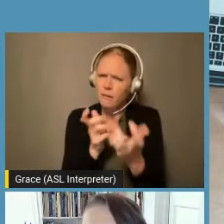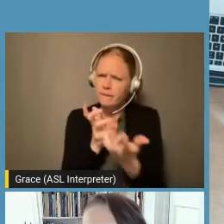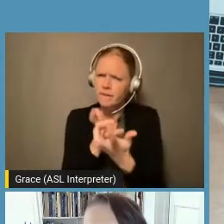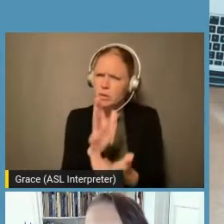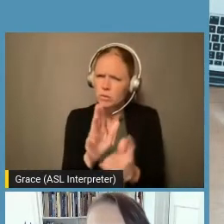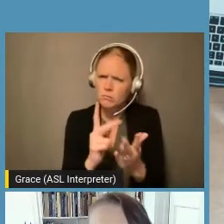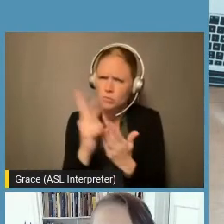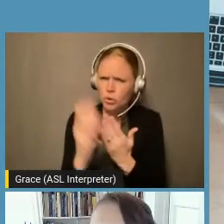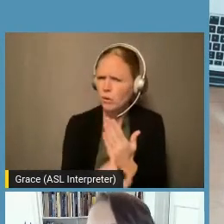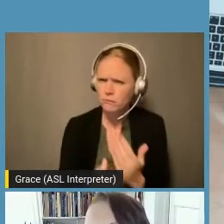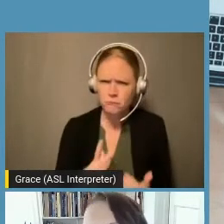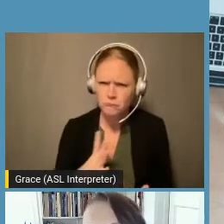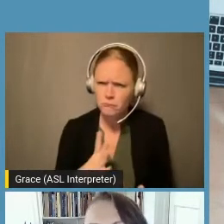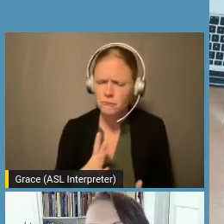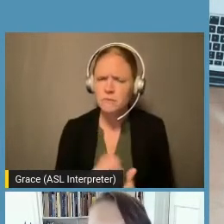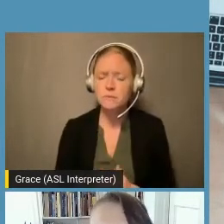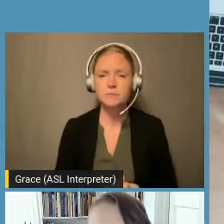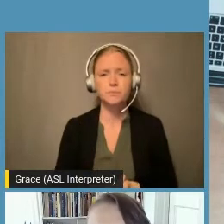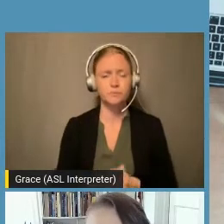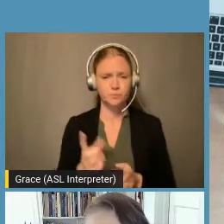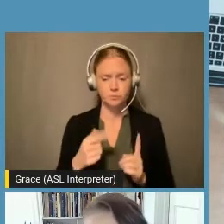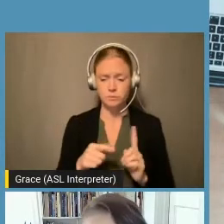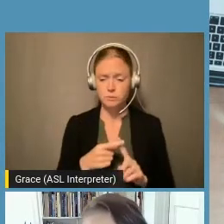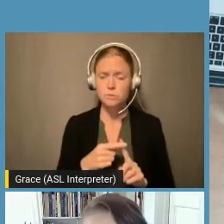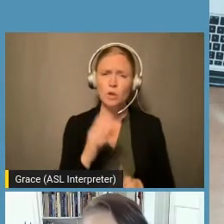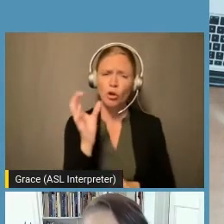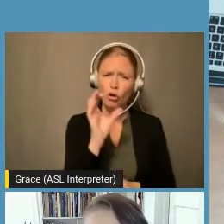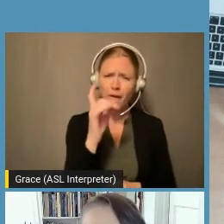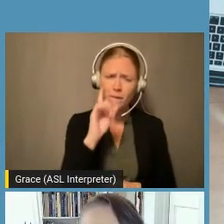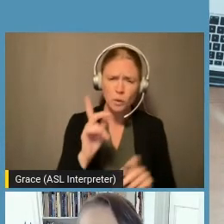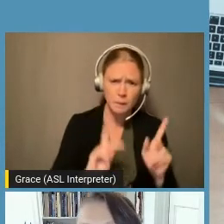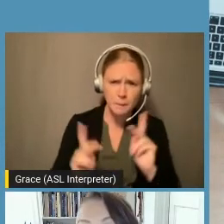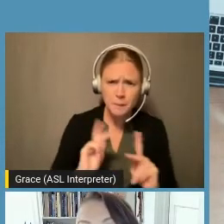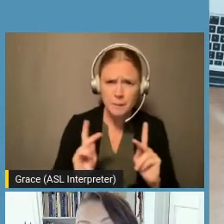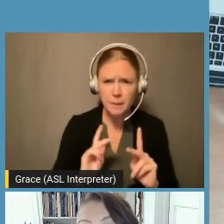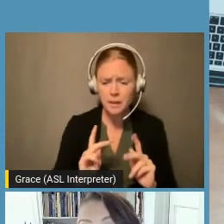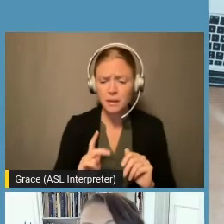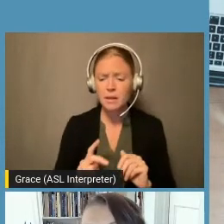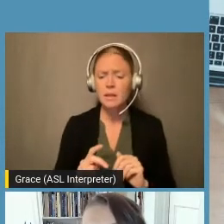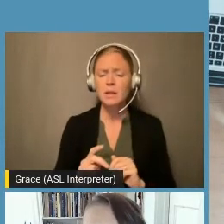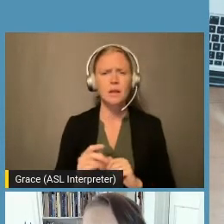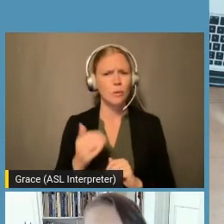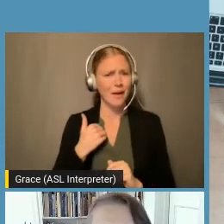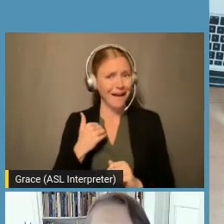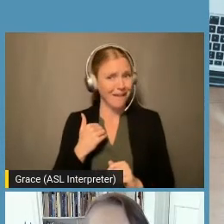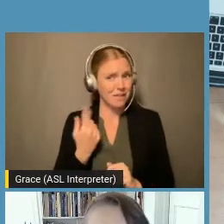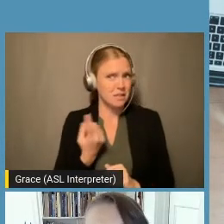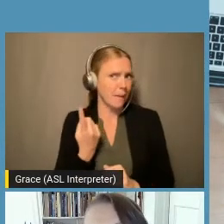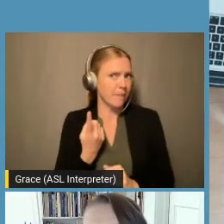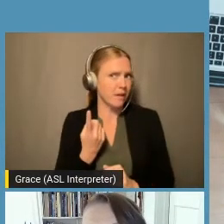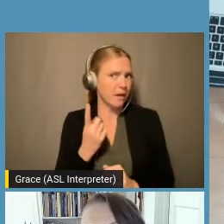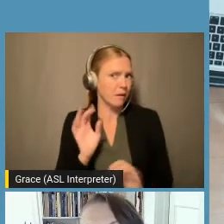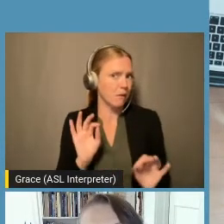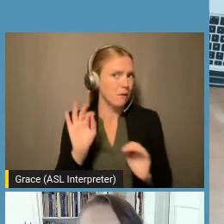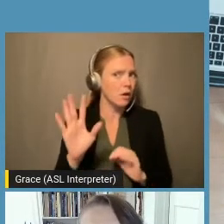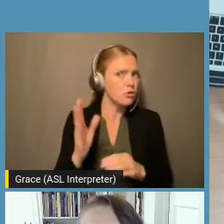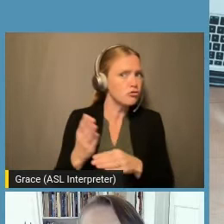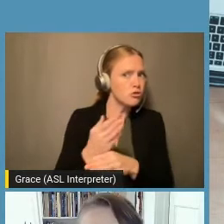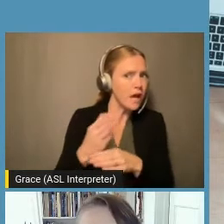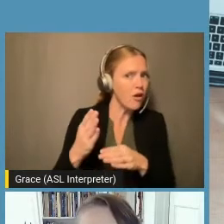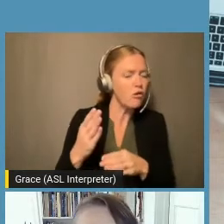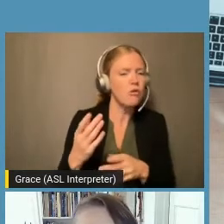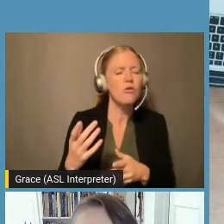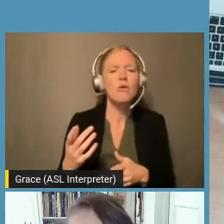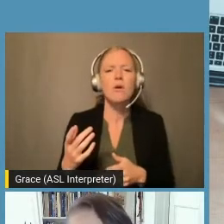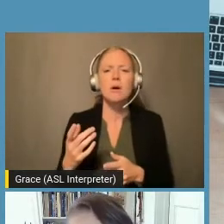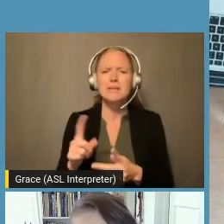so that as you're out there looking for people to help you, you have something you can share that's kind of specific about what